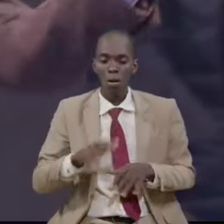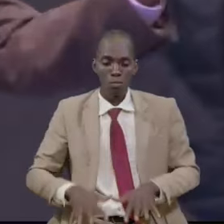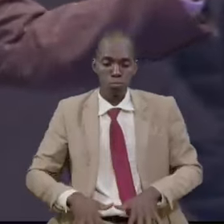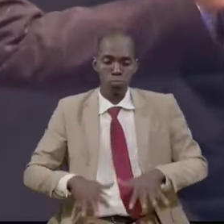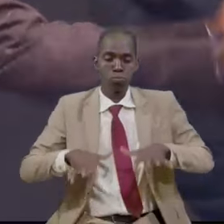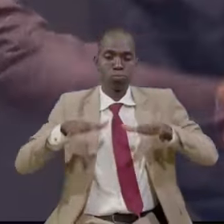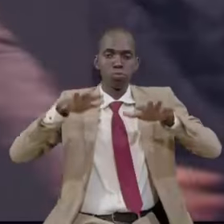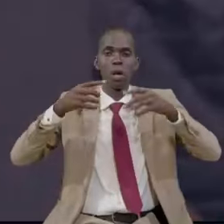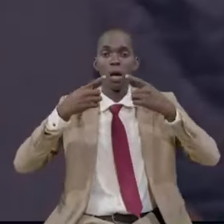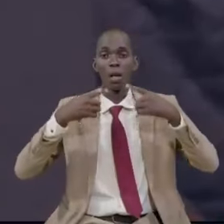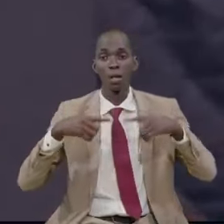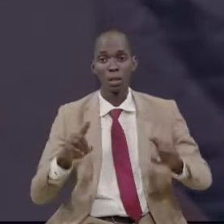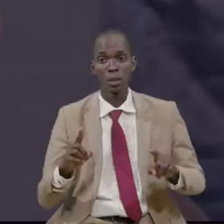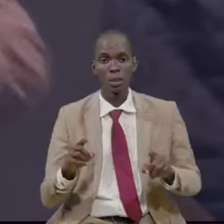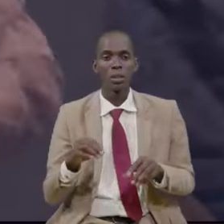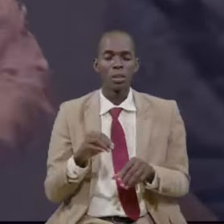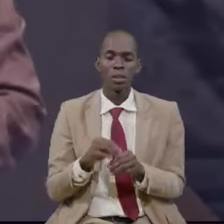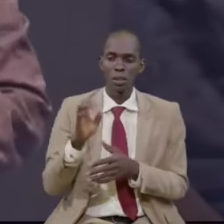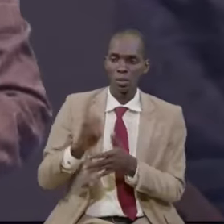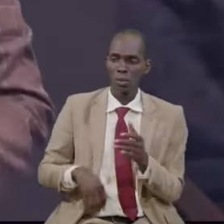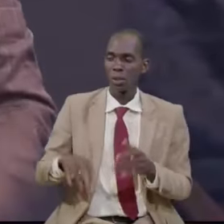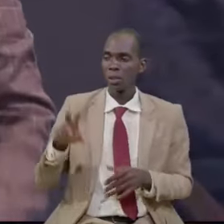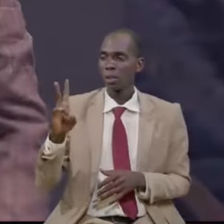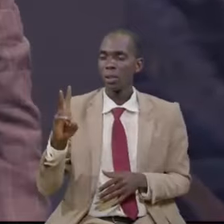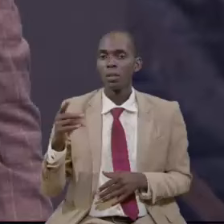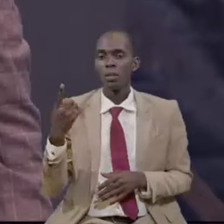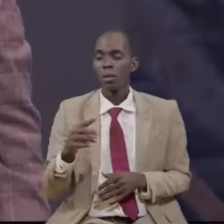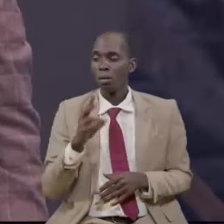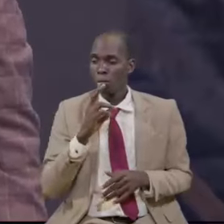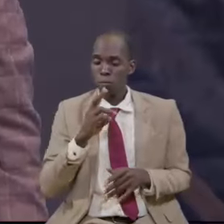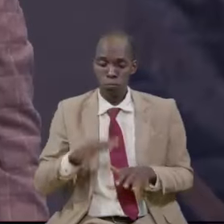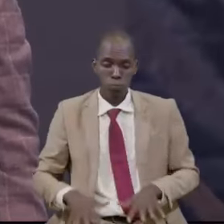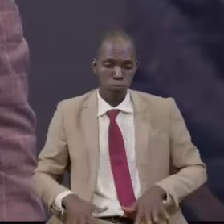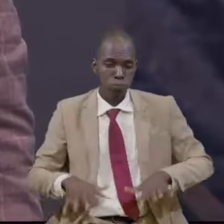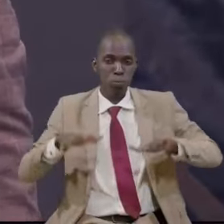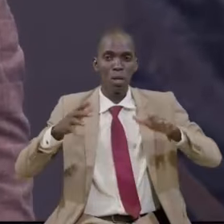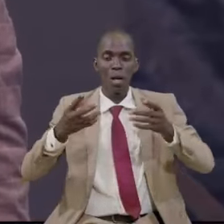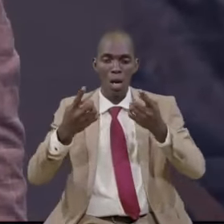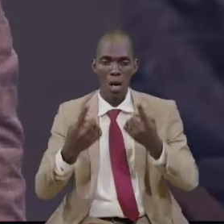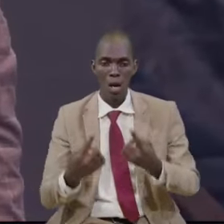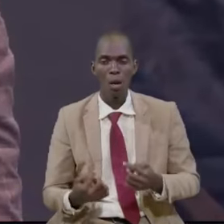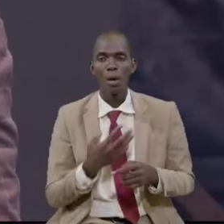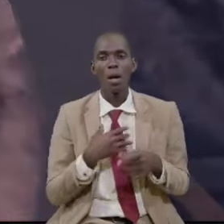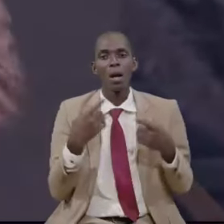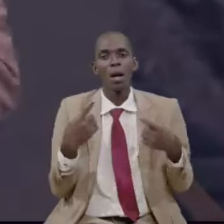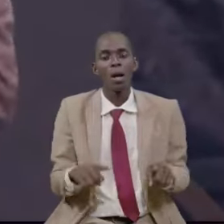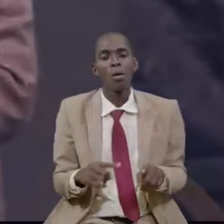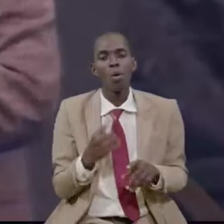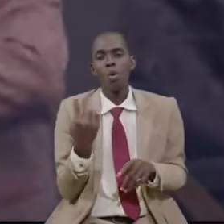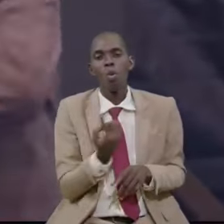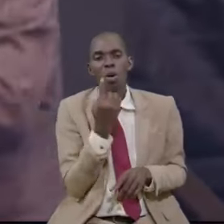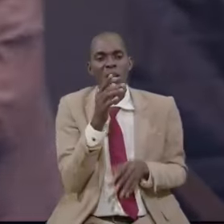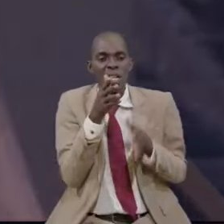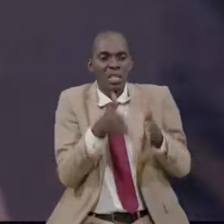flood came and took them all away except 8 people. That